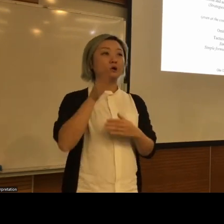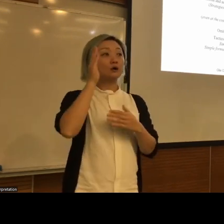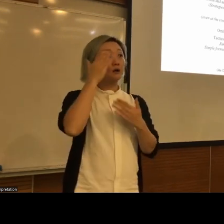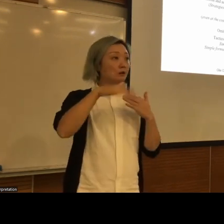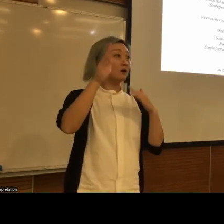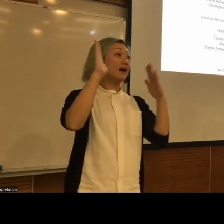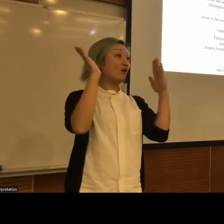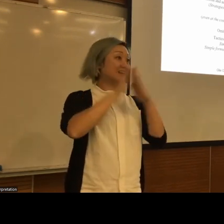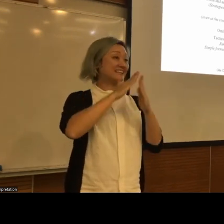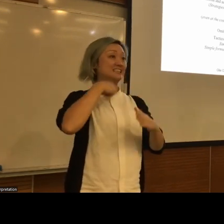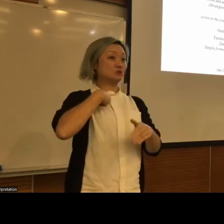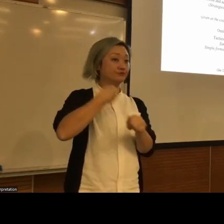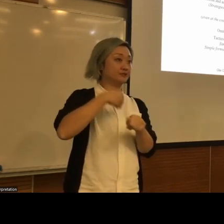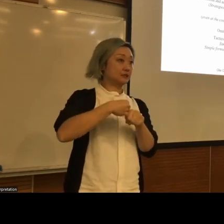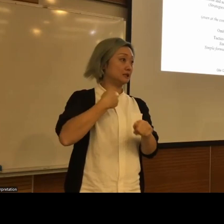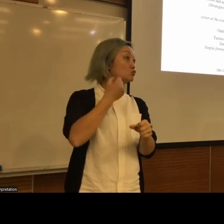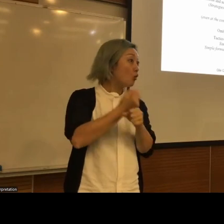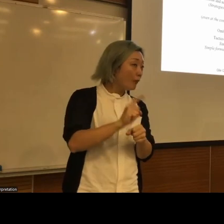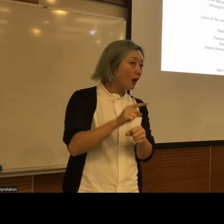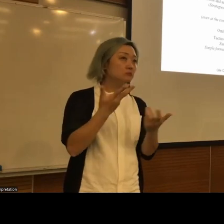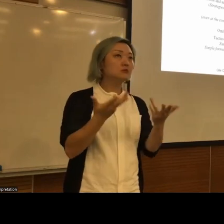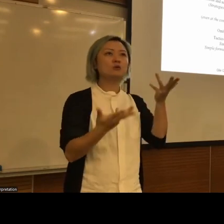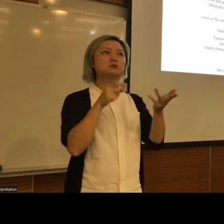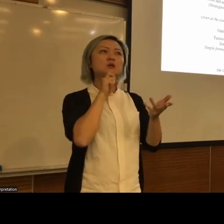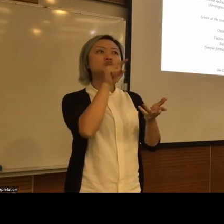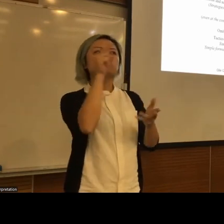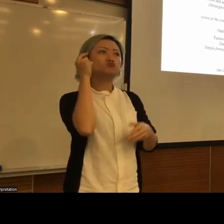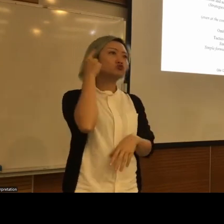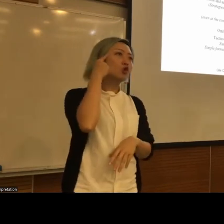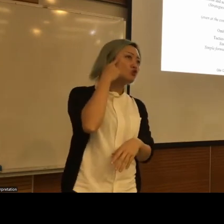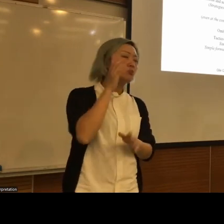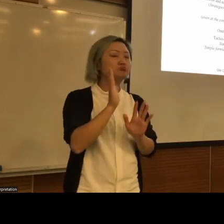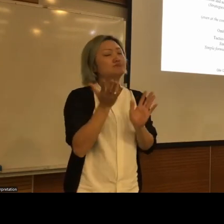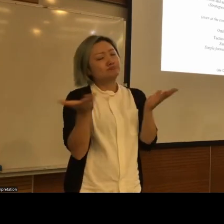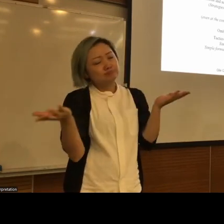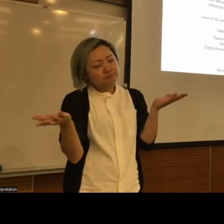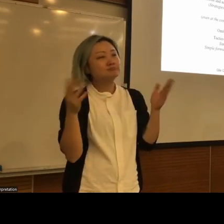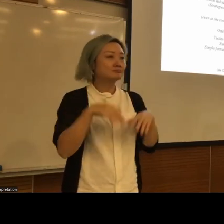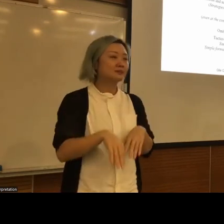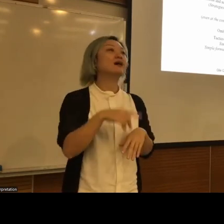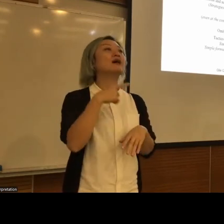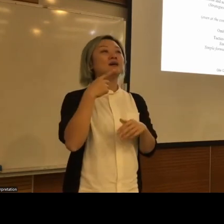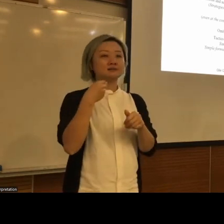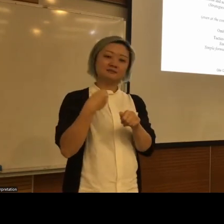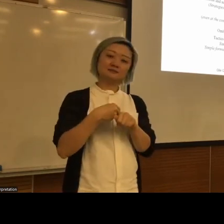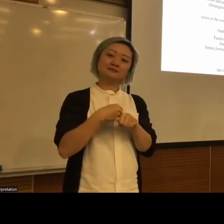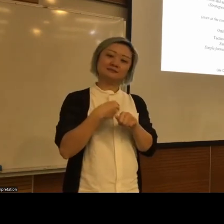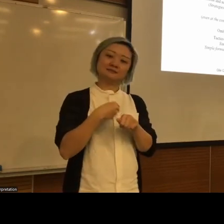do at home if they feel that, or even if they don't feel so, but so as to improve